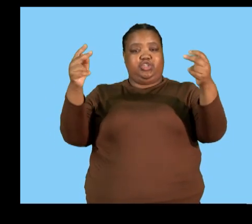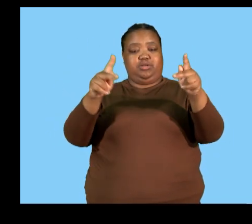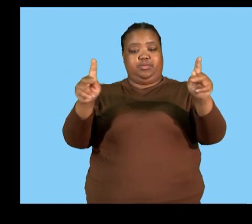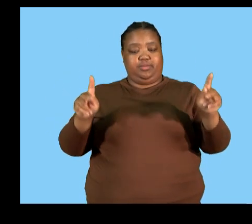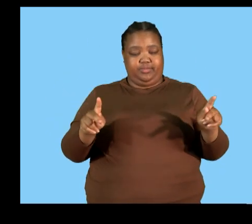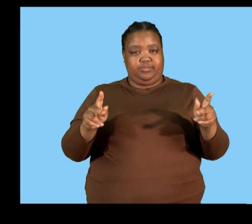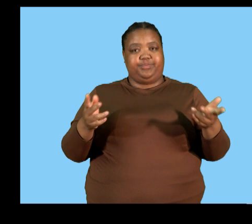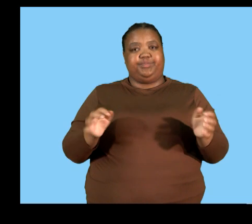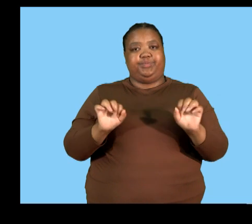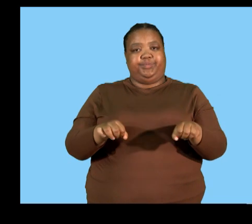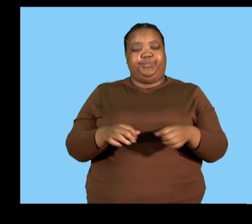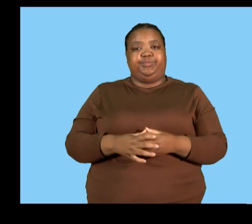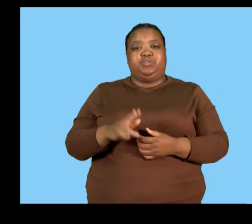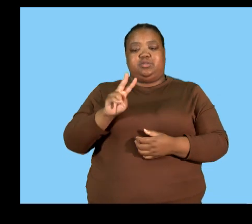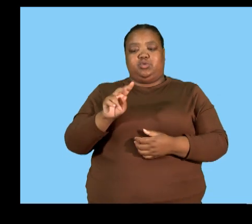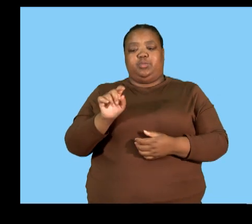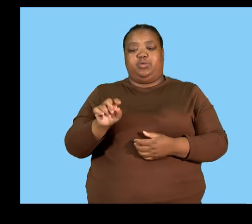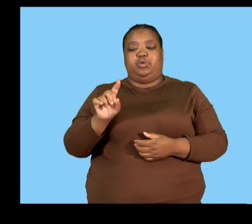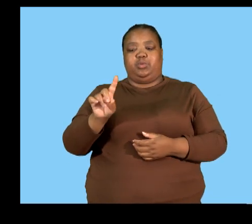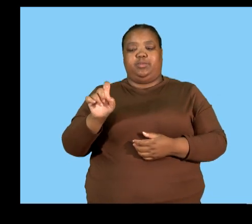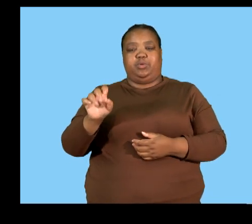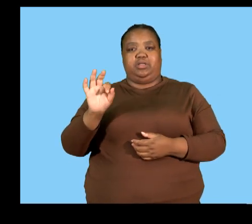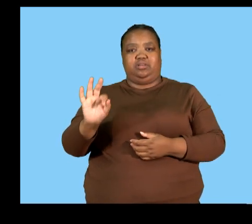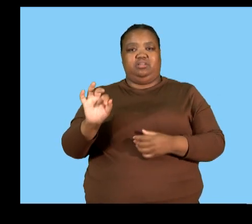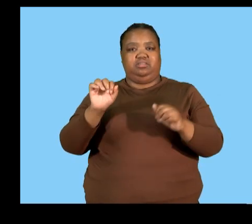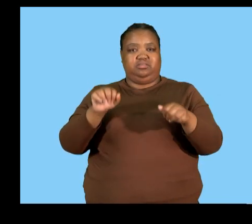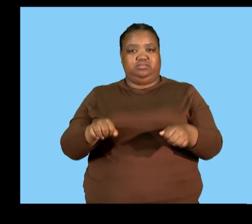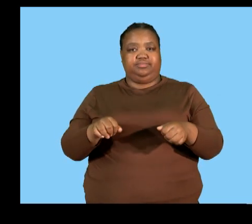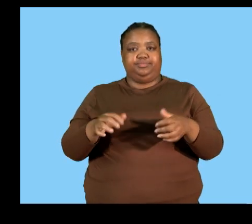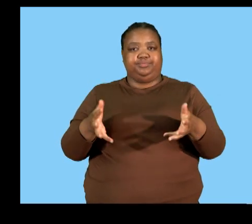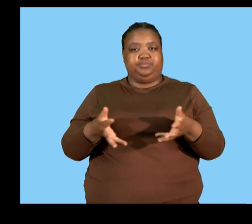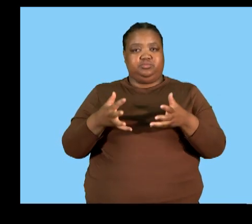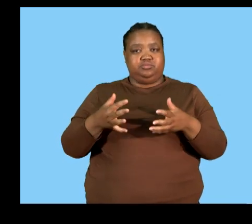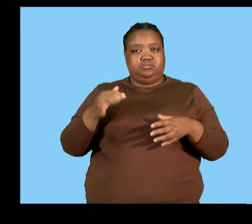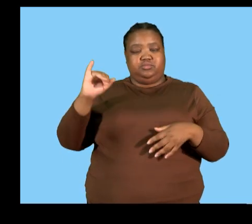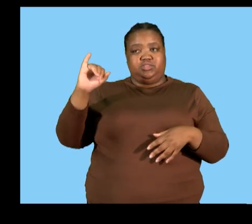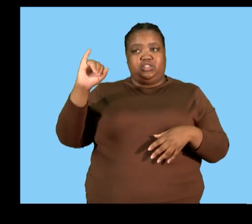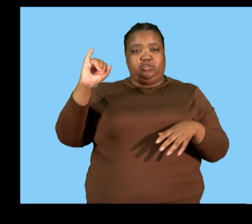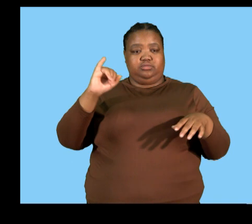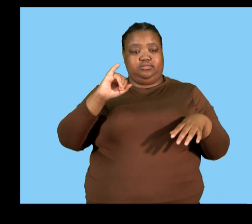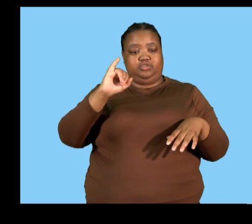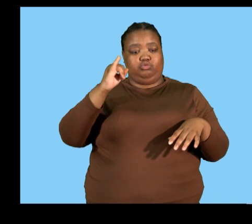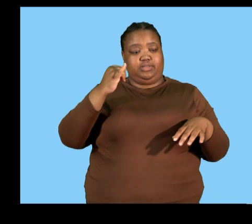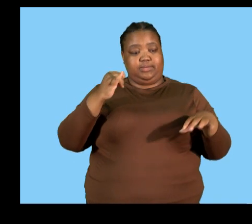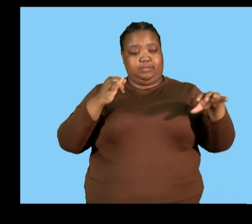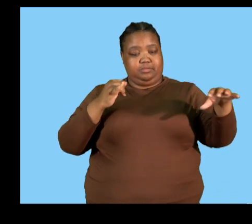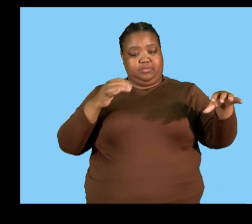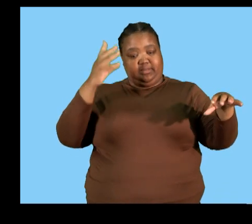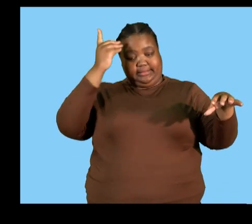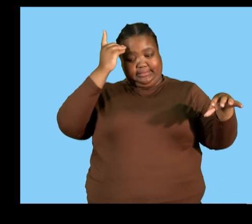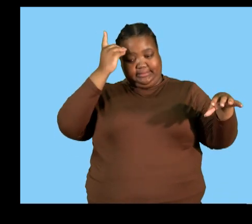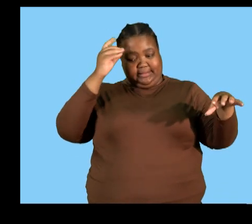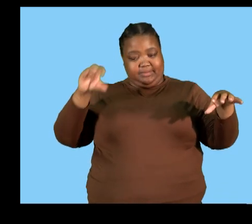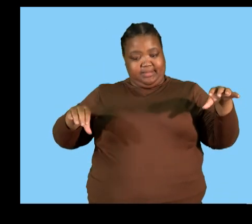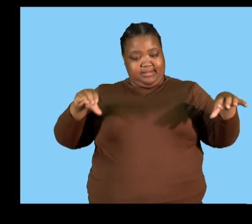2.1.2. Then 2.1.3, in which general direction is Johannesburg from Durban?